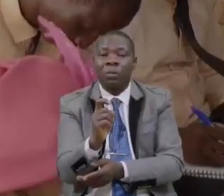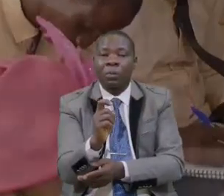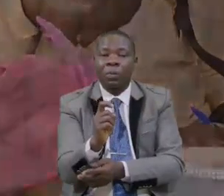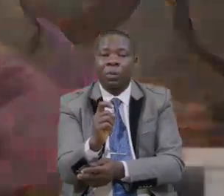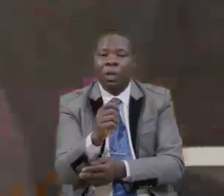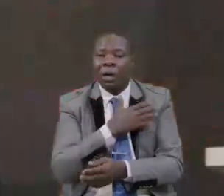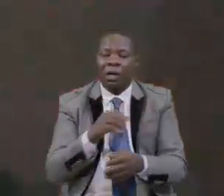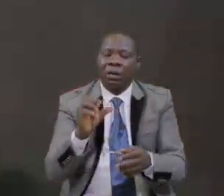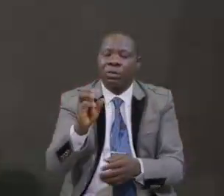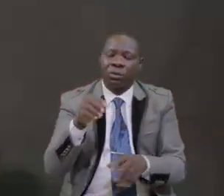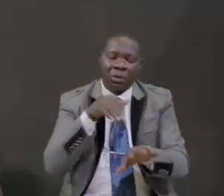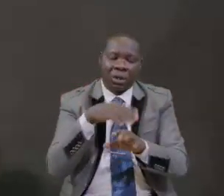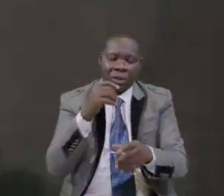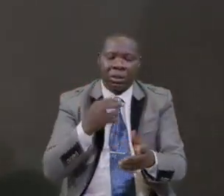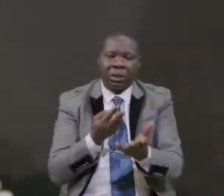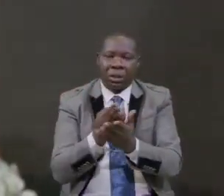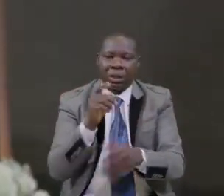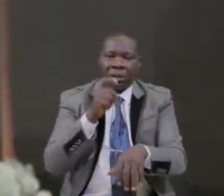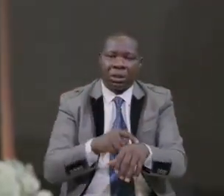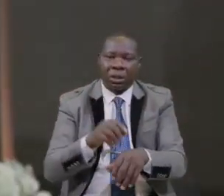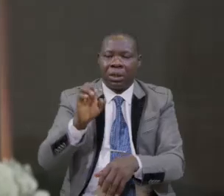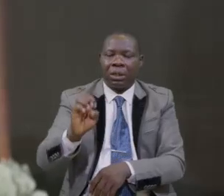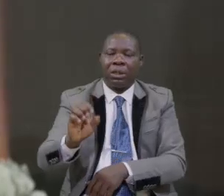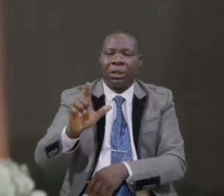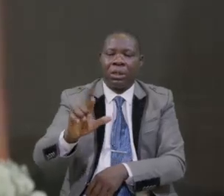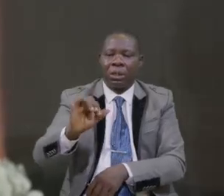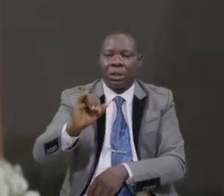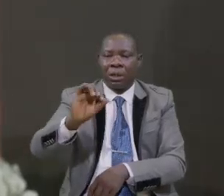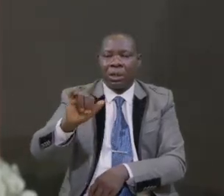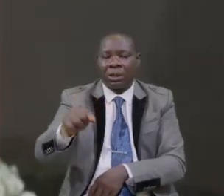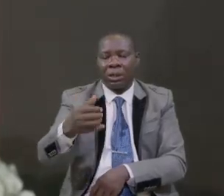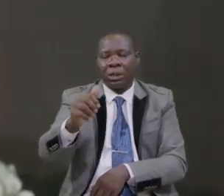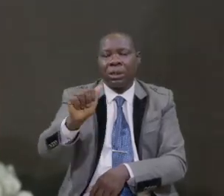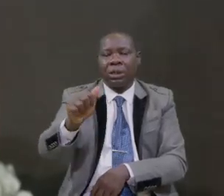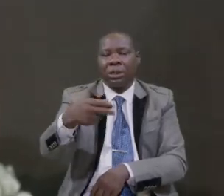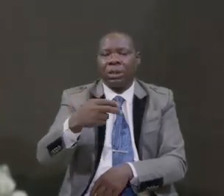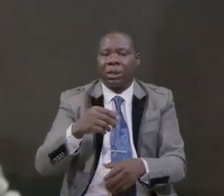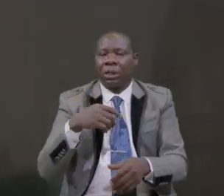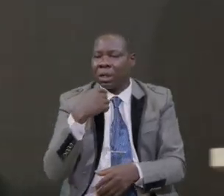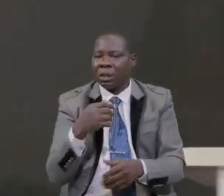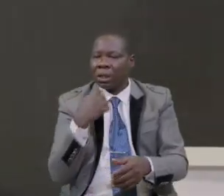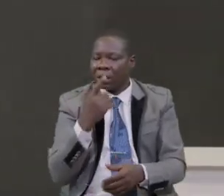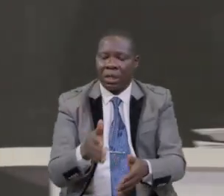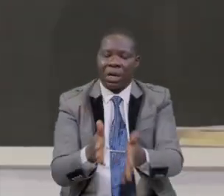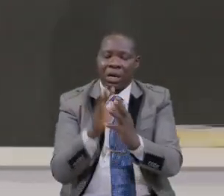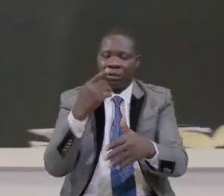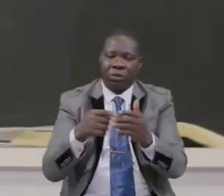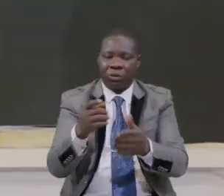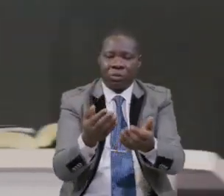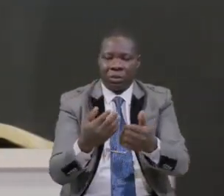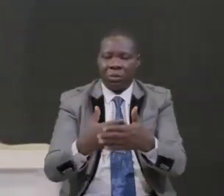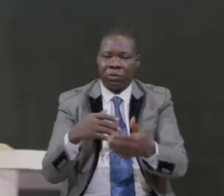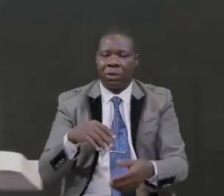Elijah said, "Ask what you want before I be taken away from you." And here